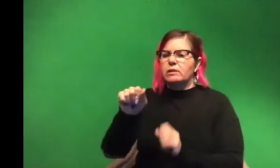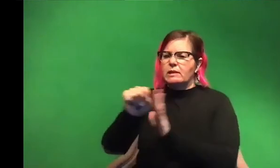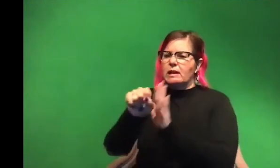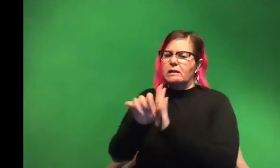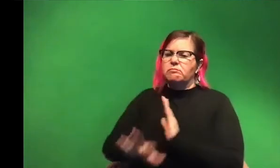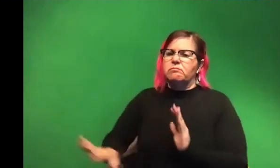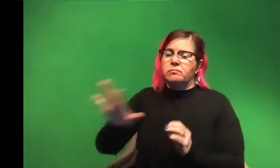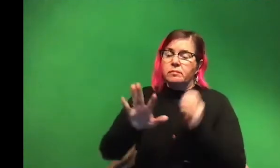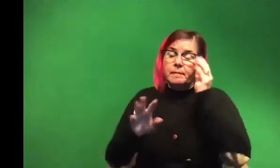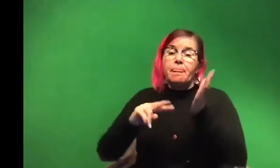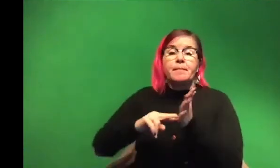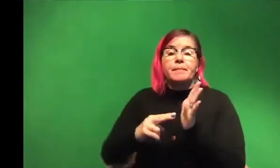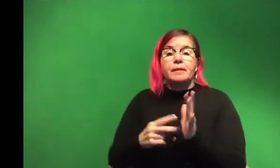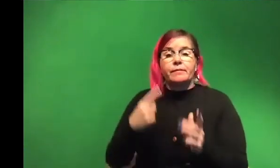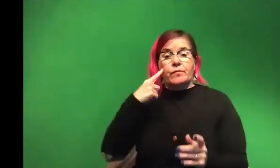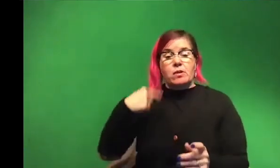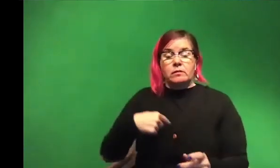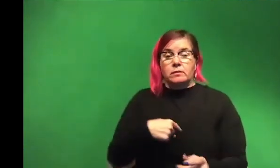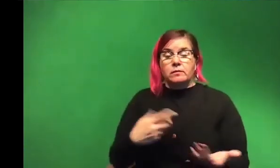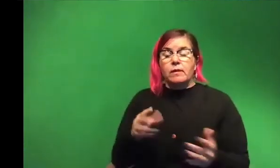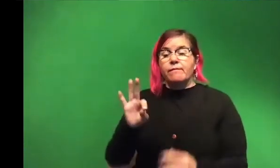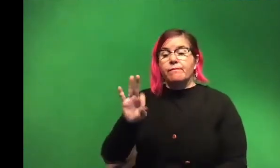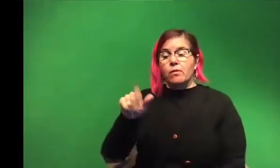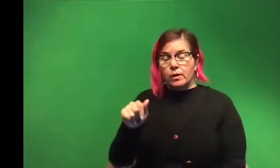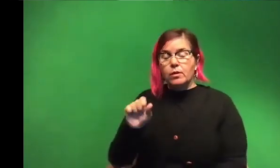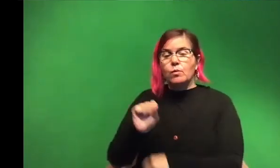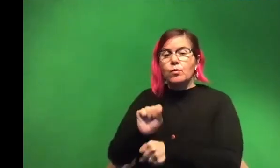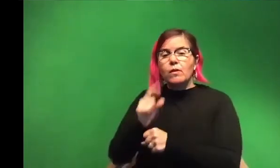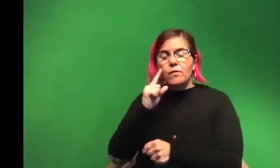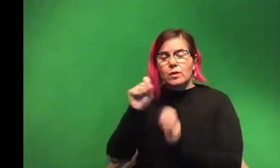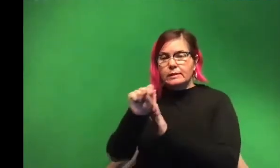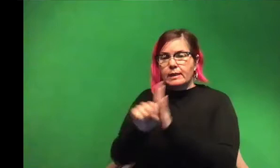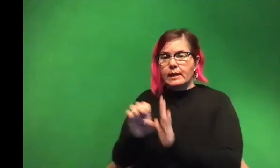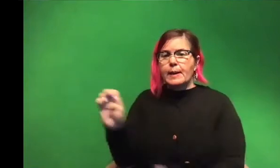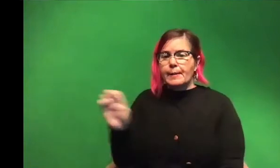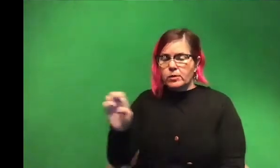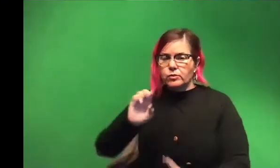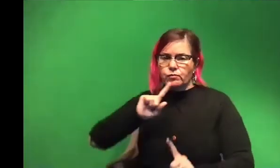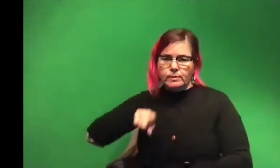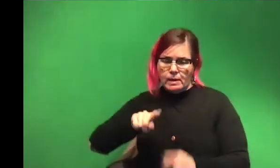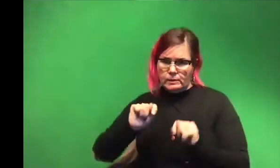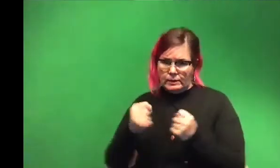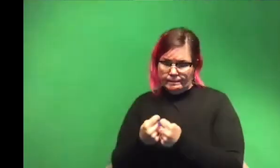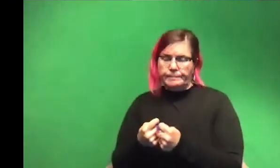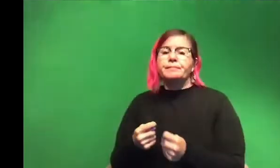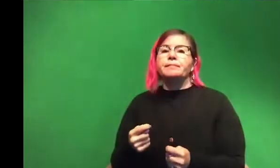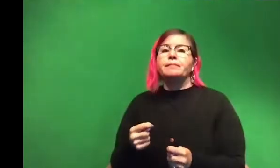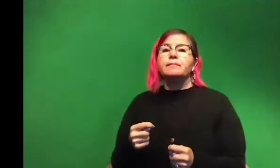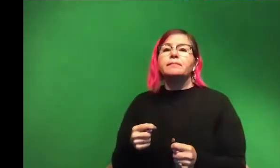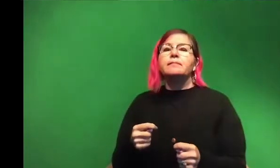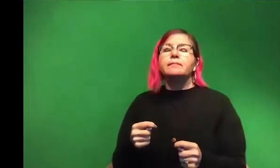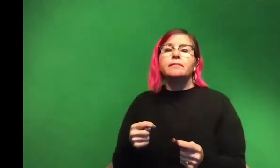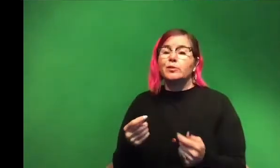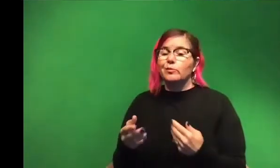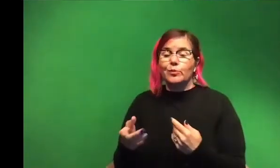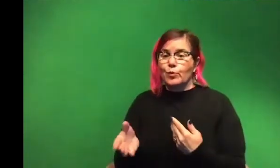So what that means for us is that in Florida, we work for the state emergency response team. So we work as tasked wherever we need to